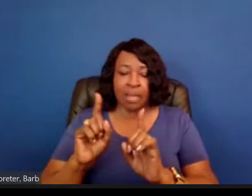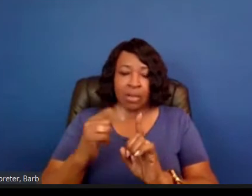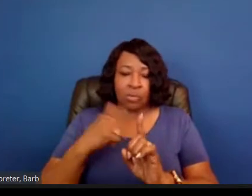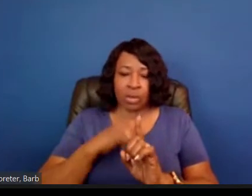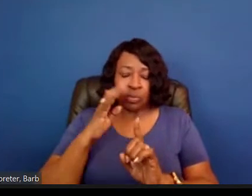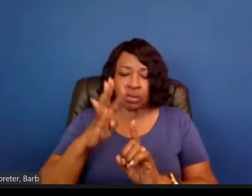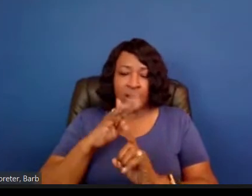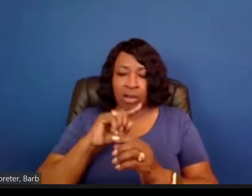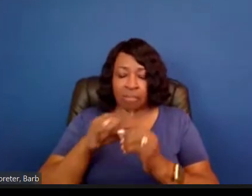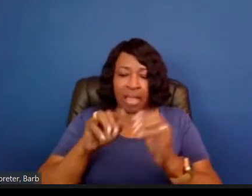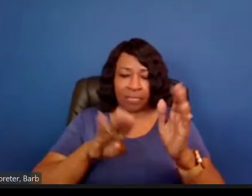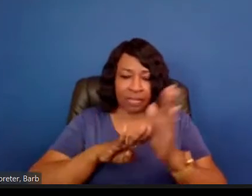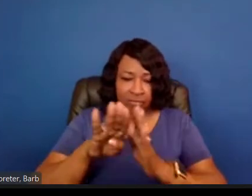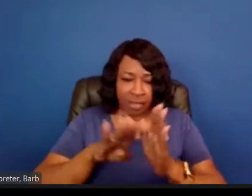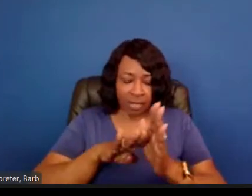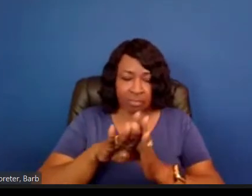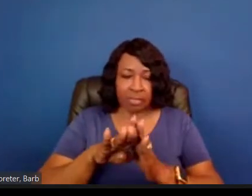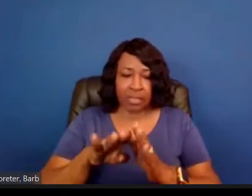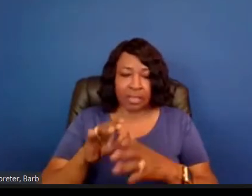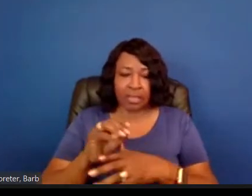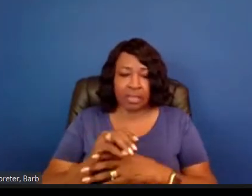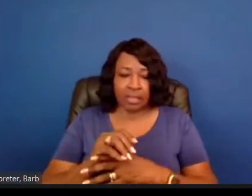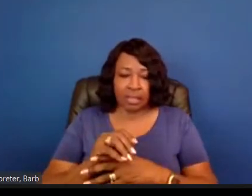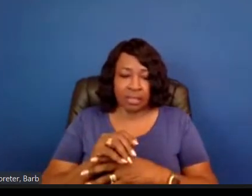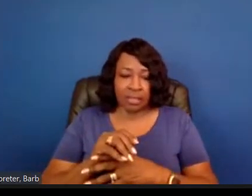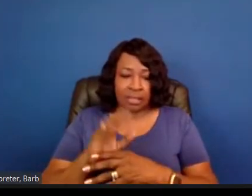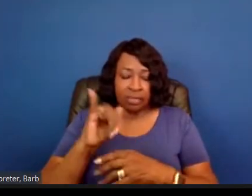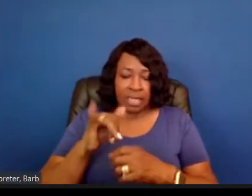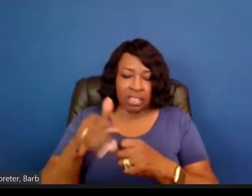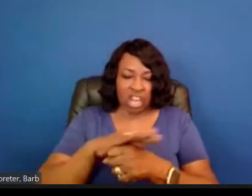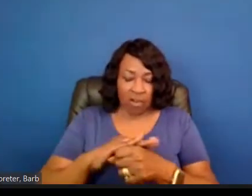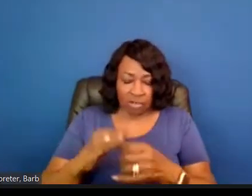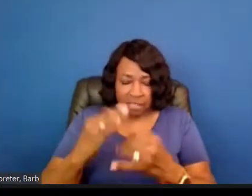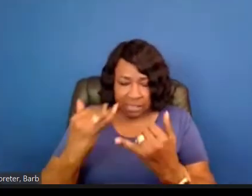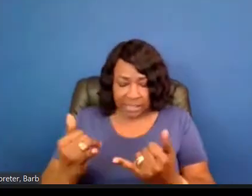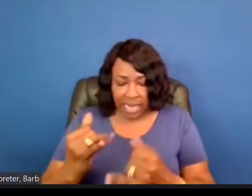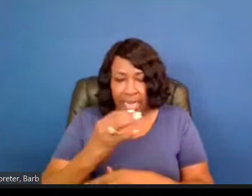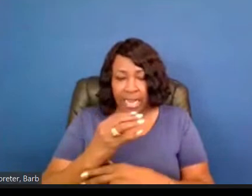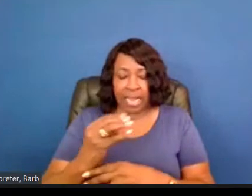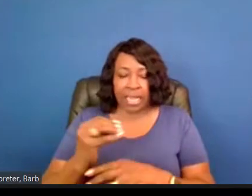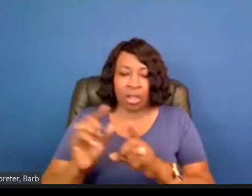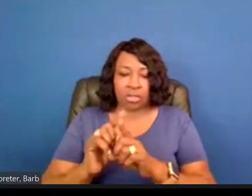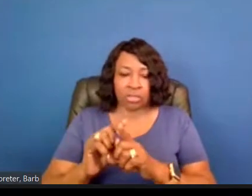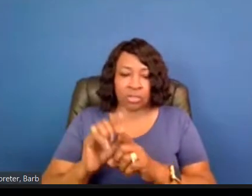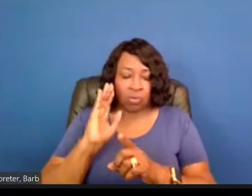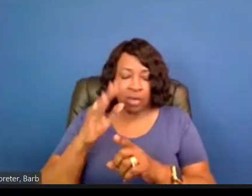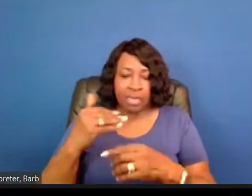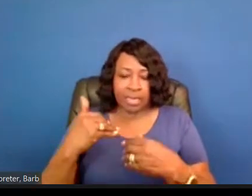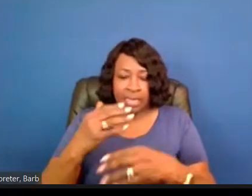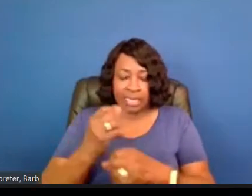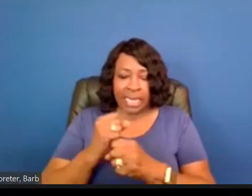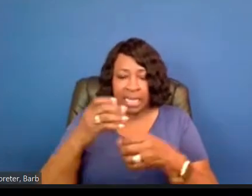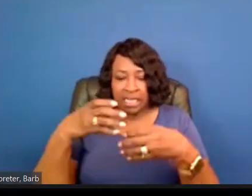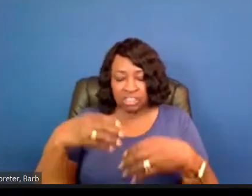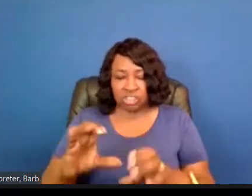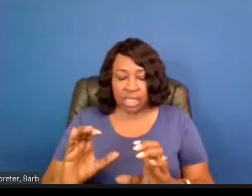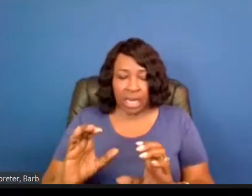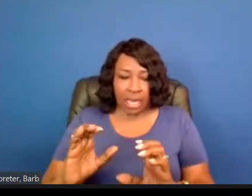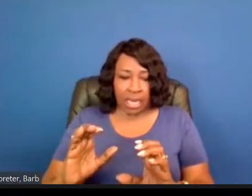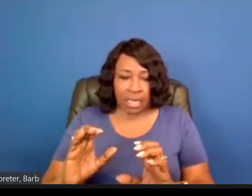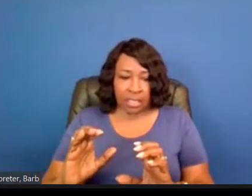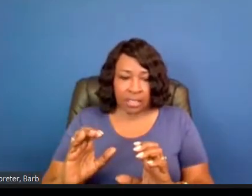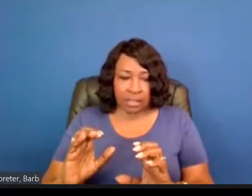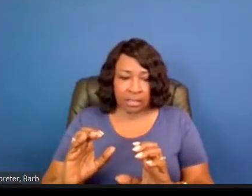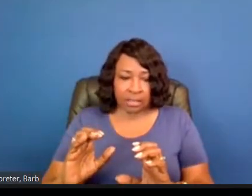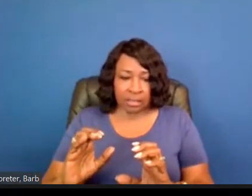about those developments that have been covered today. And we're also going to get a chance to, the committee will get